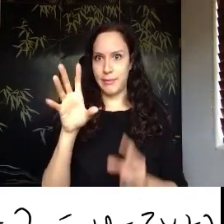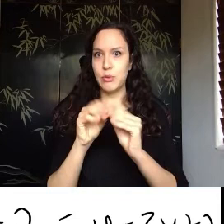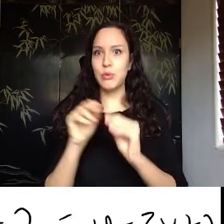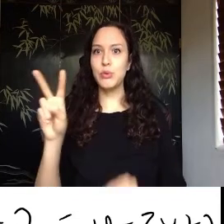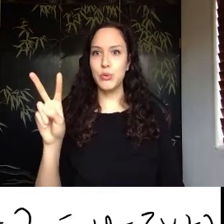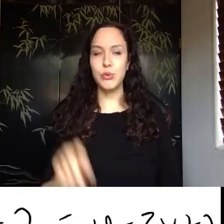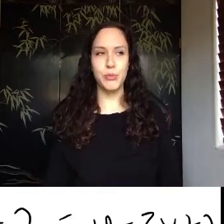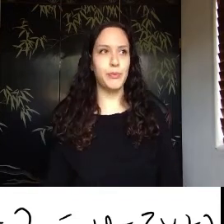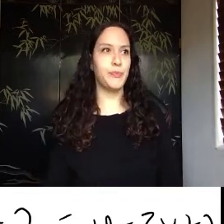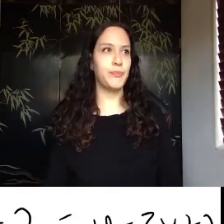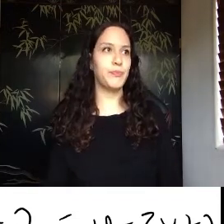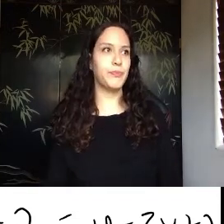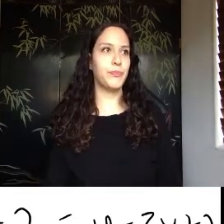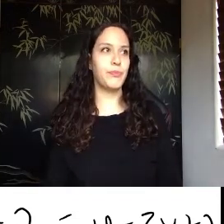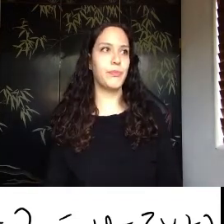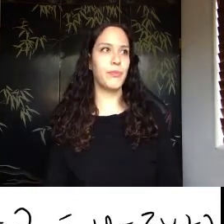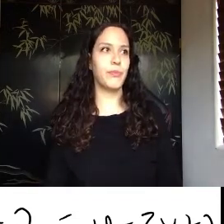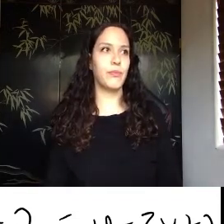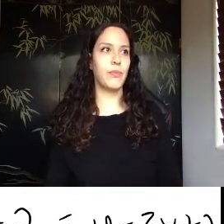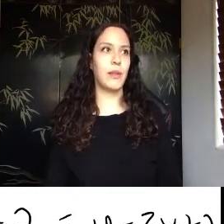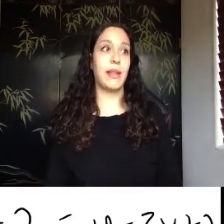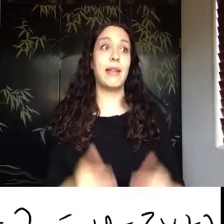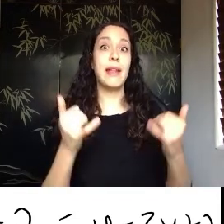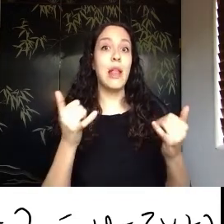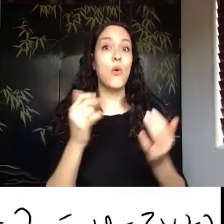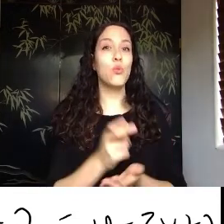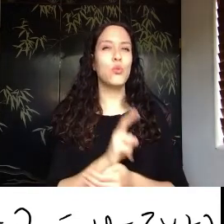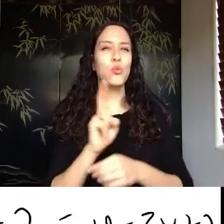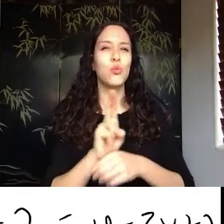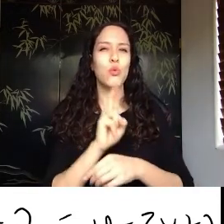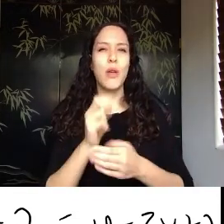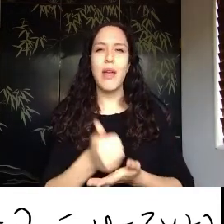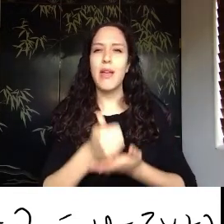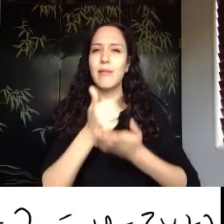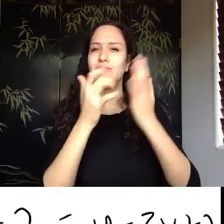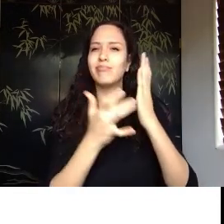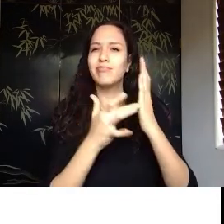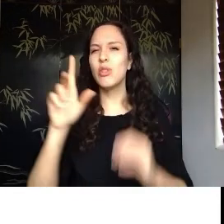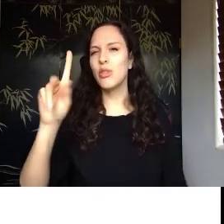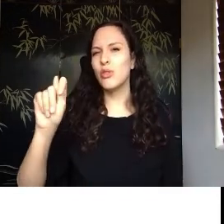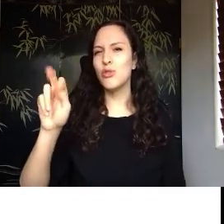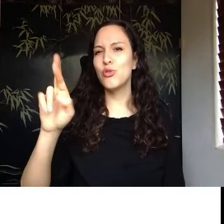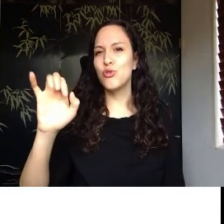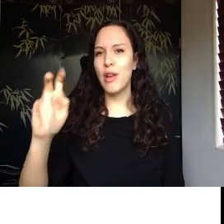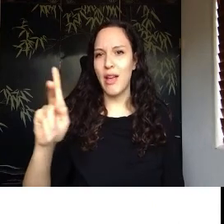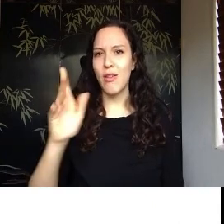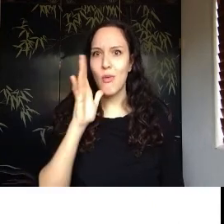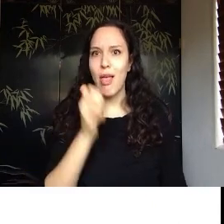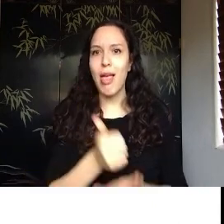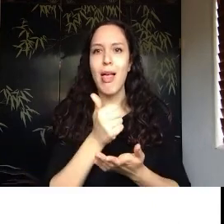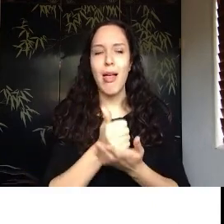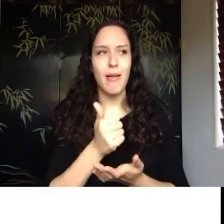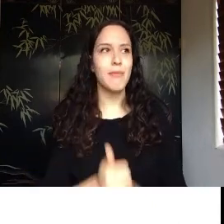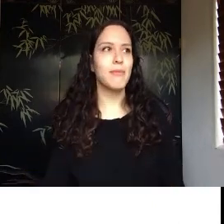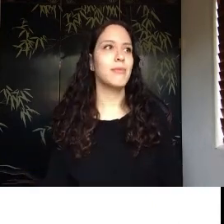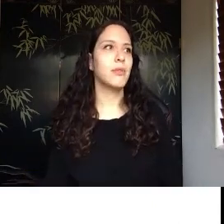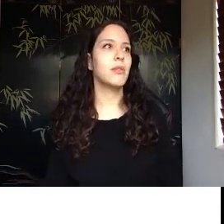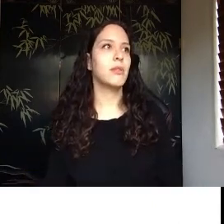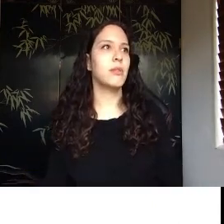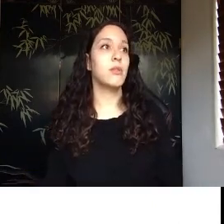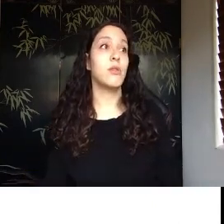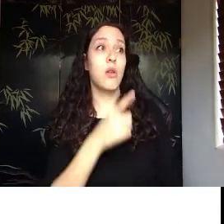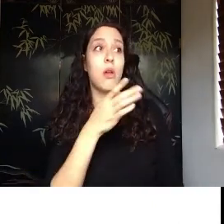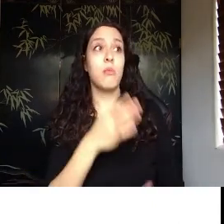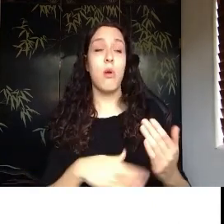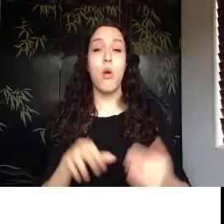an XY chart. Now we're going to use a trick, and then after, use intercepts. So part 3. Well, in order